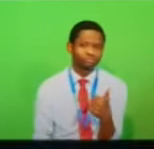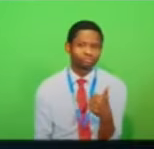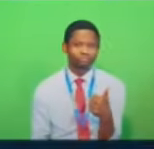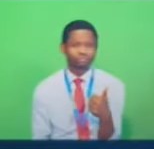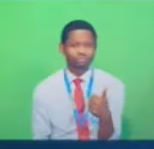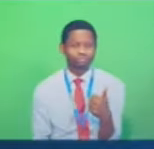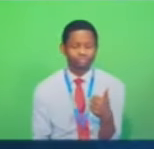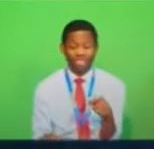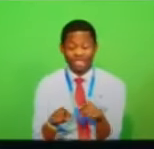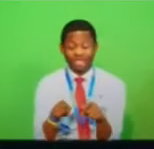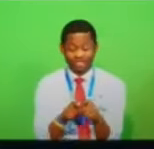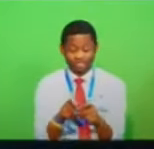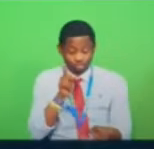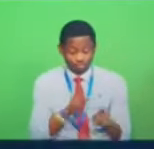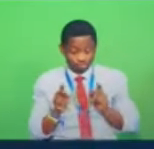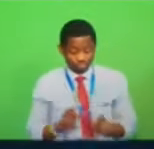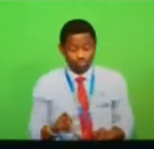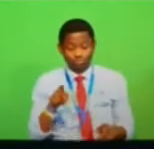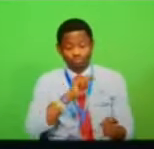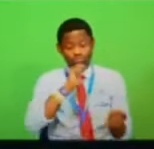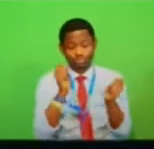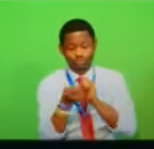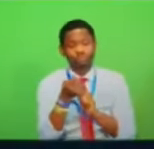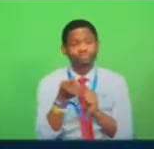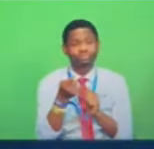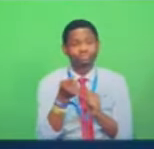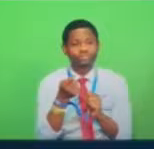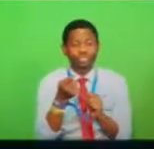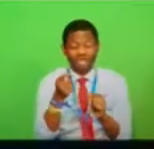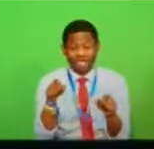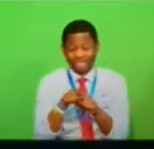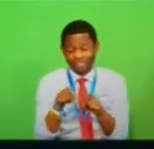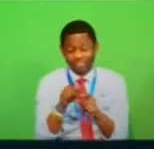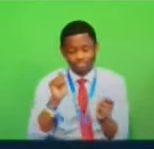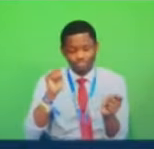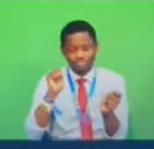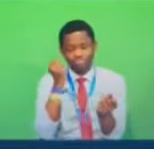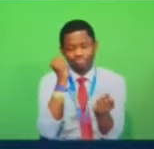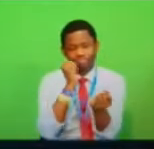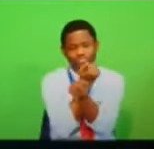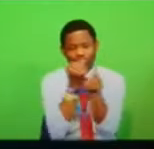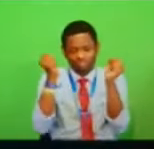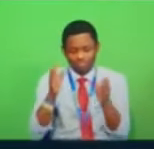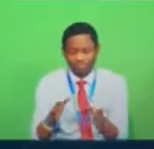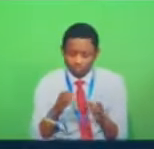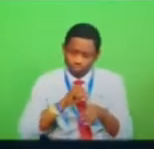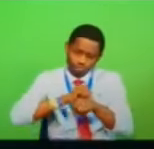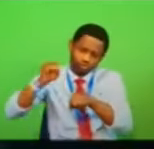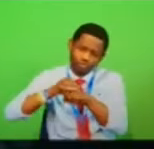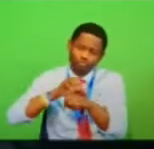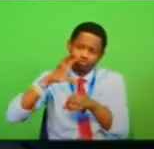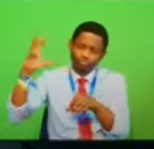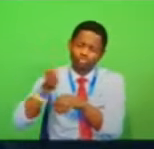that as agents of transformation, as saviors who are being unleashed to take over the